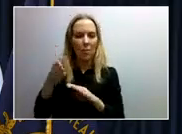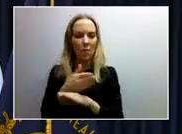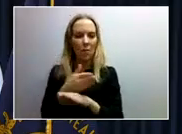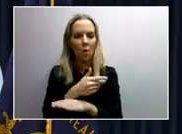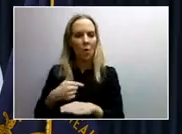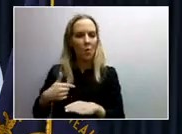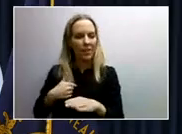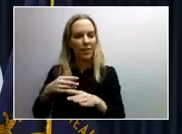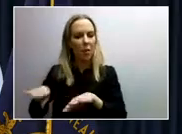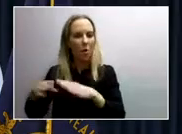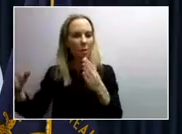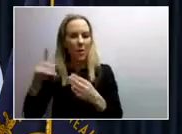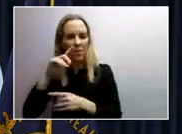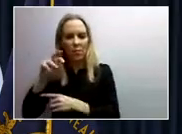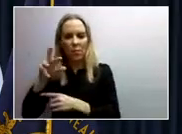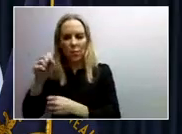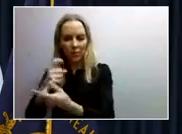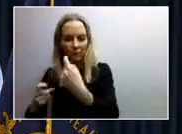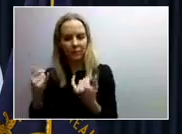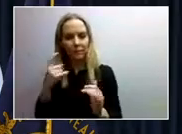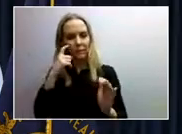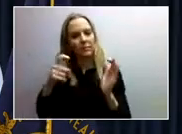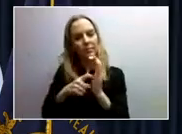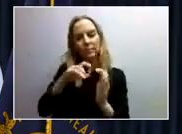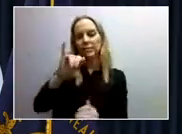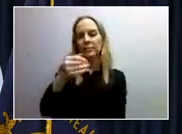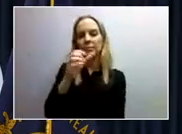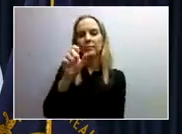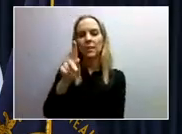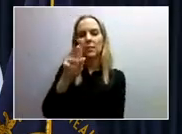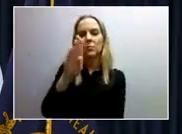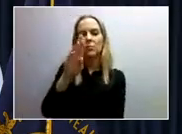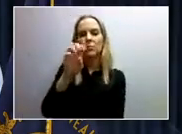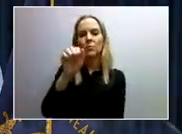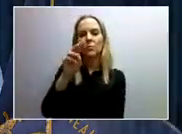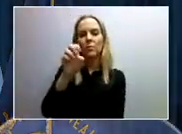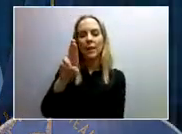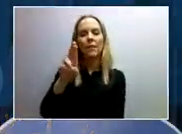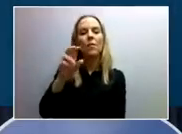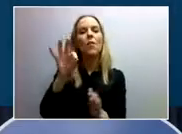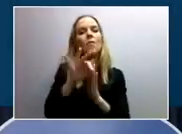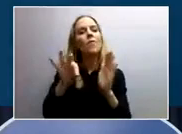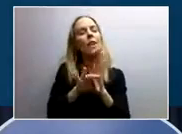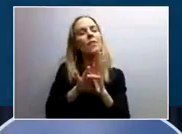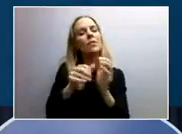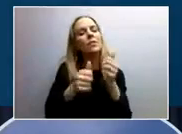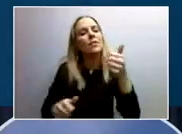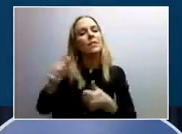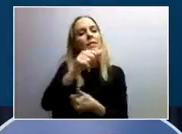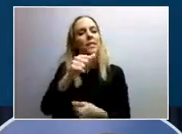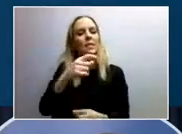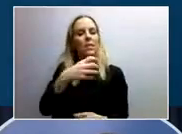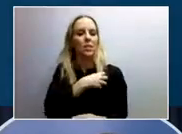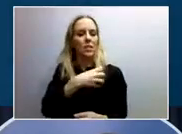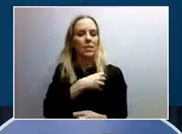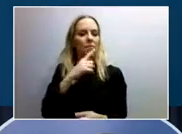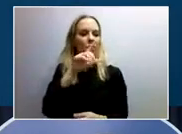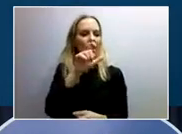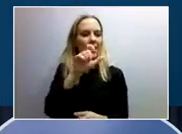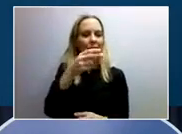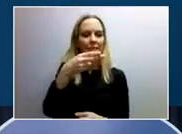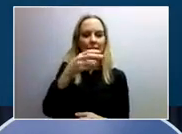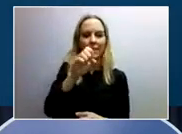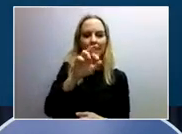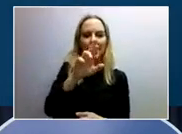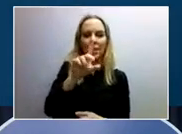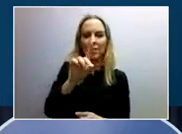Today, we recognize Jack Bramer, Frankfurt Bureau Chief for the Lexington Herald-Leader and a member of the Kentucky Journalism